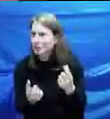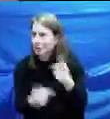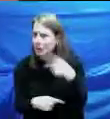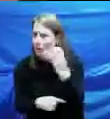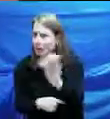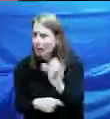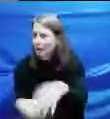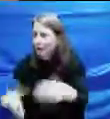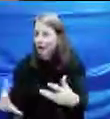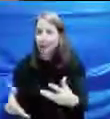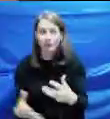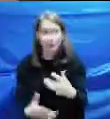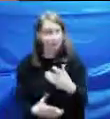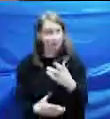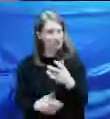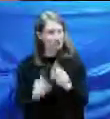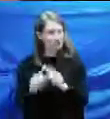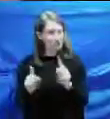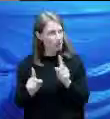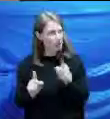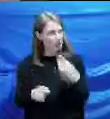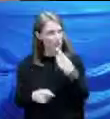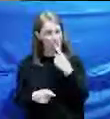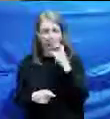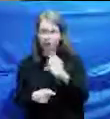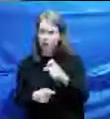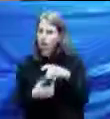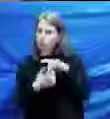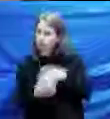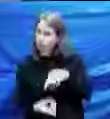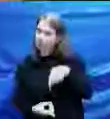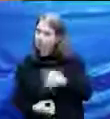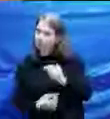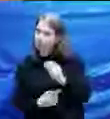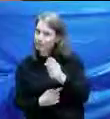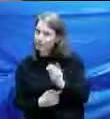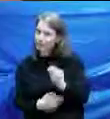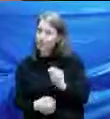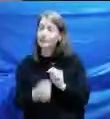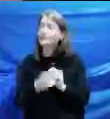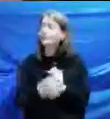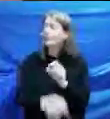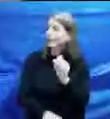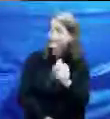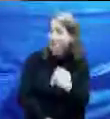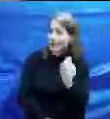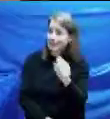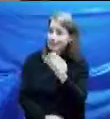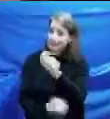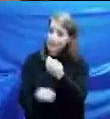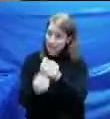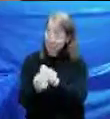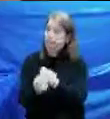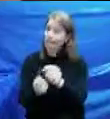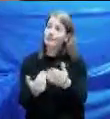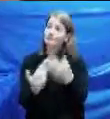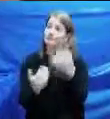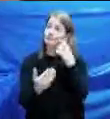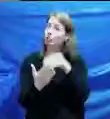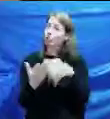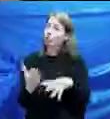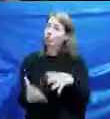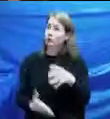been in a conversation that had tension in it to think about, well, what does the author mean by this specific use of the word tension in this